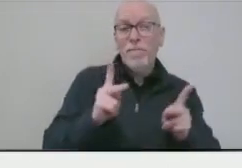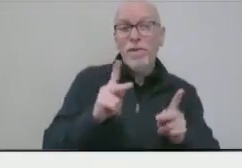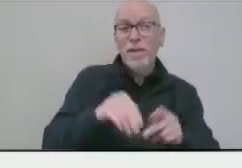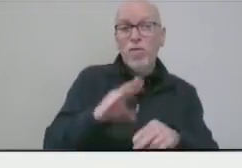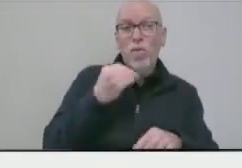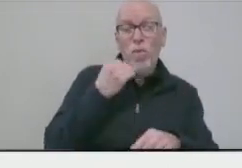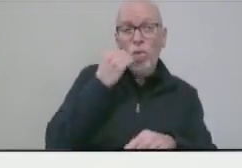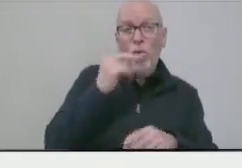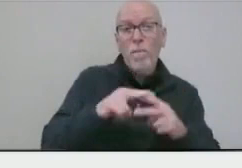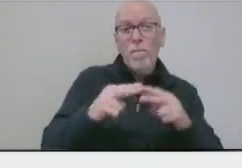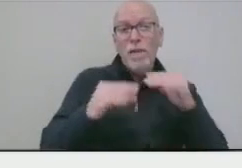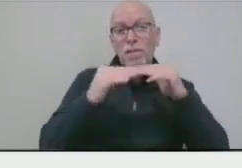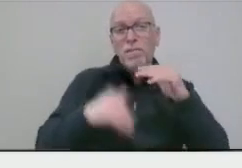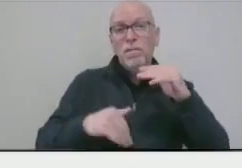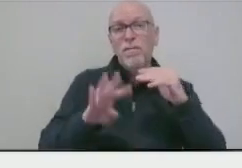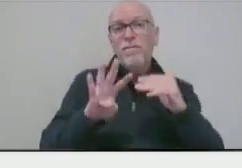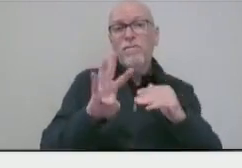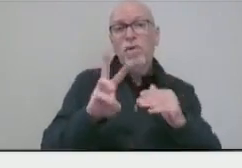or below